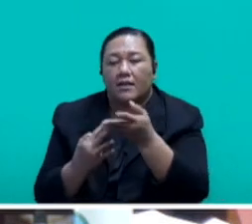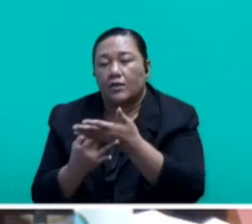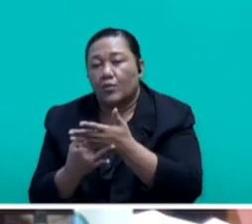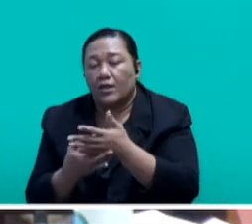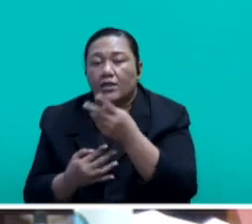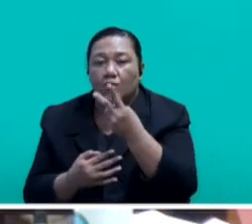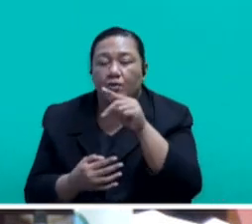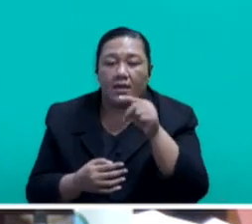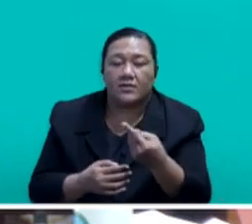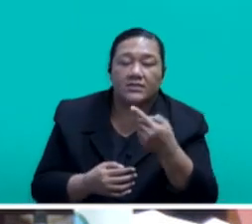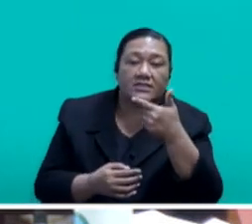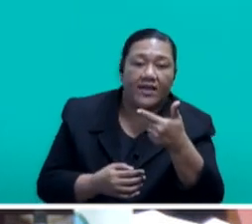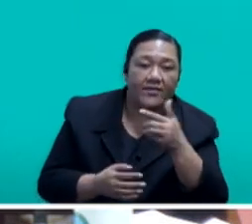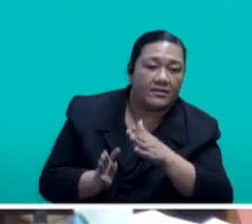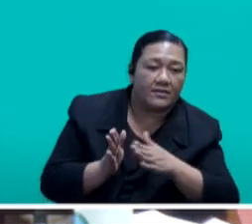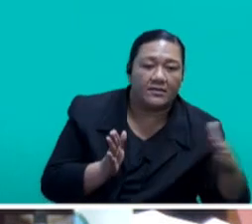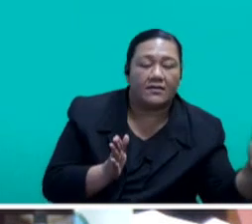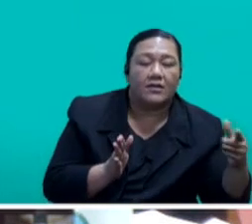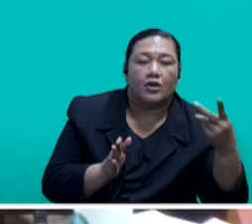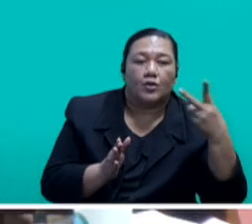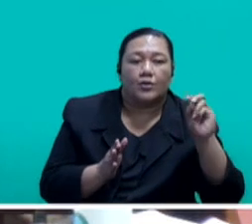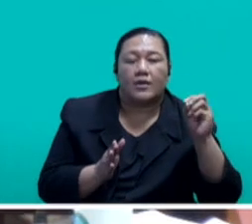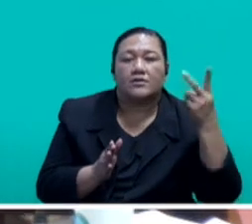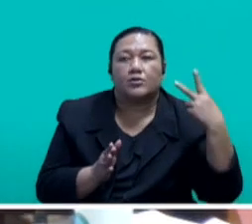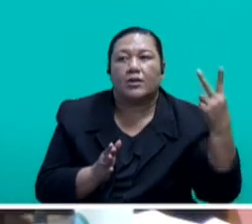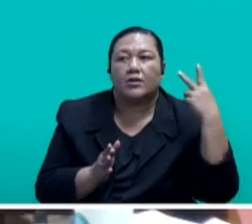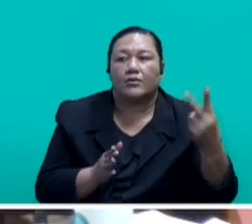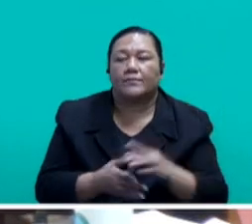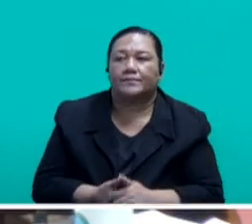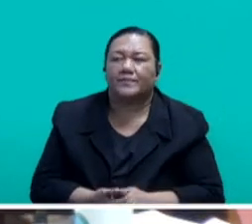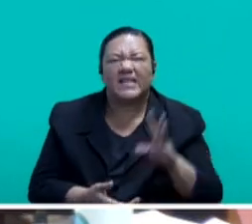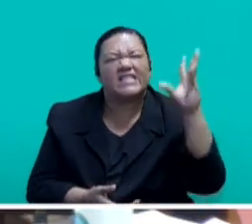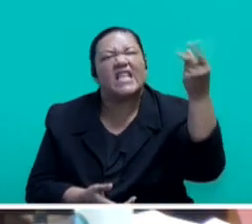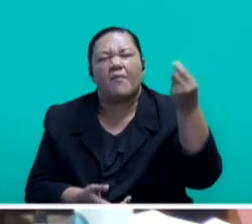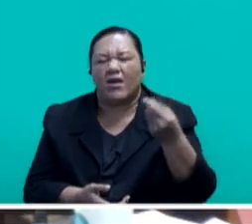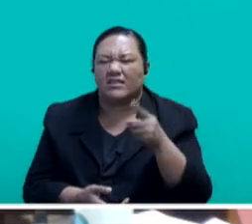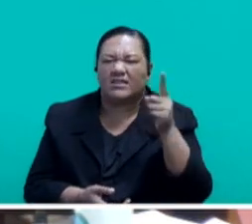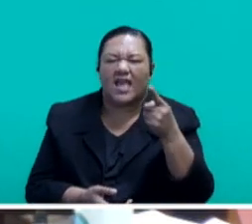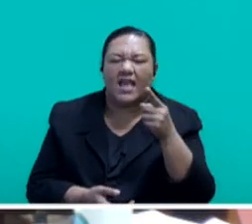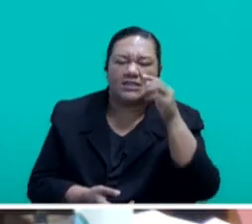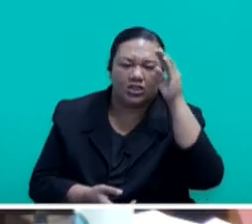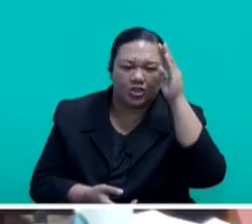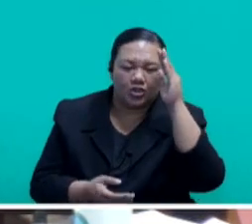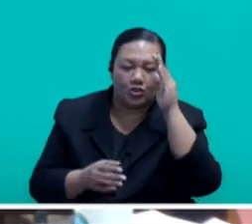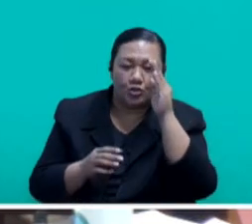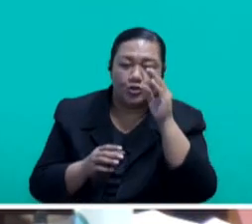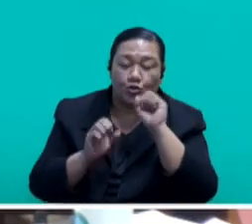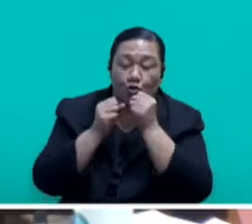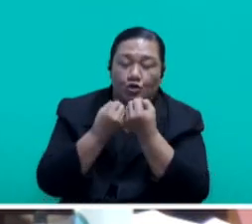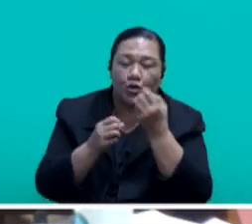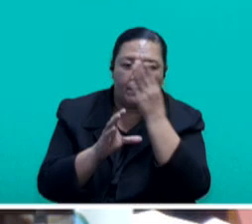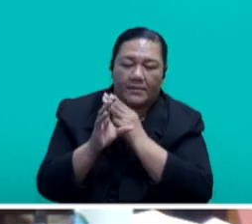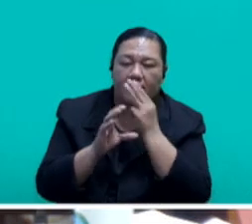2022. Someone said on social media When the Honorable